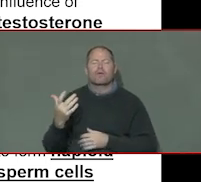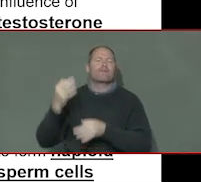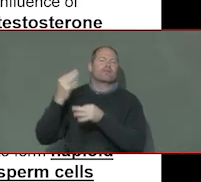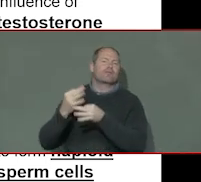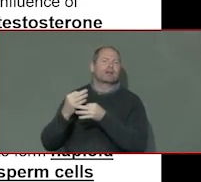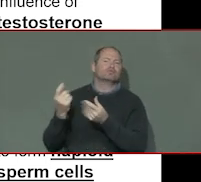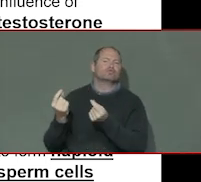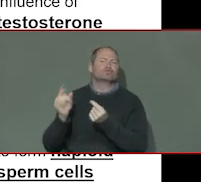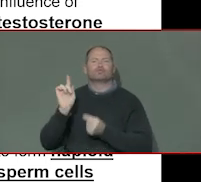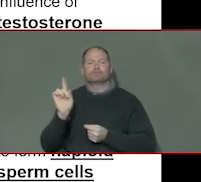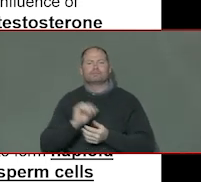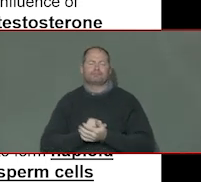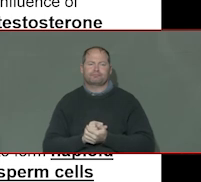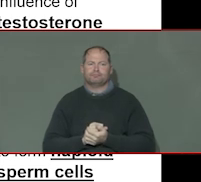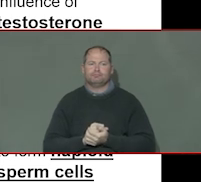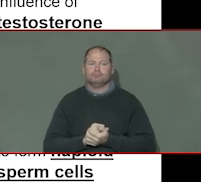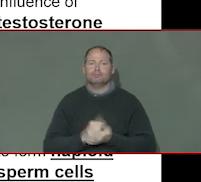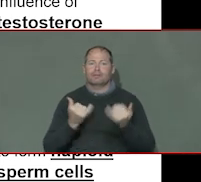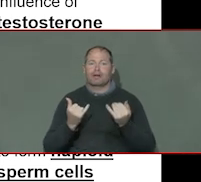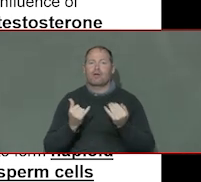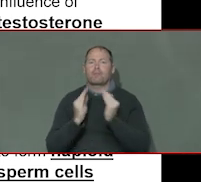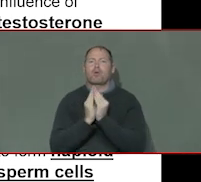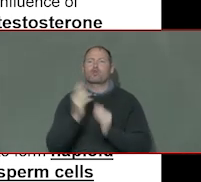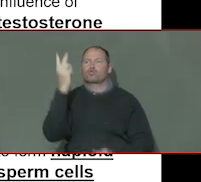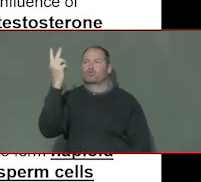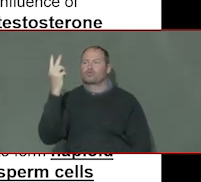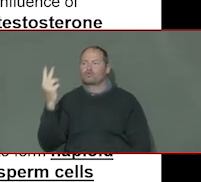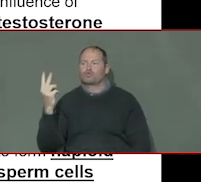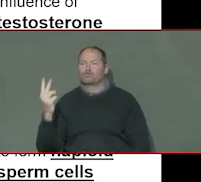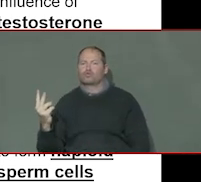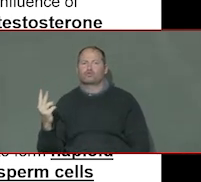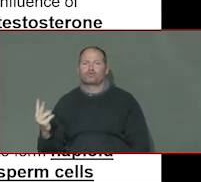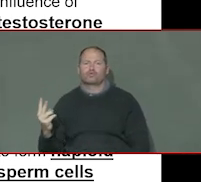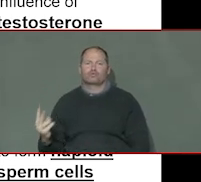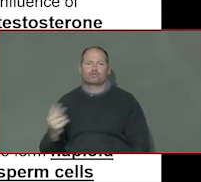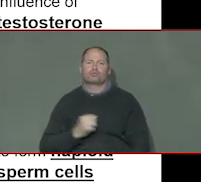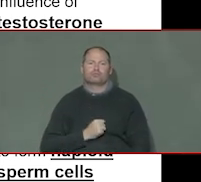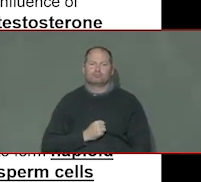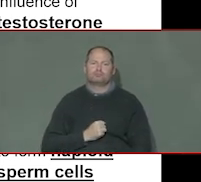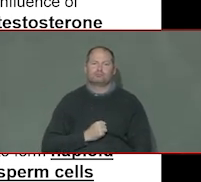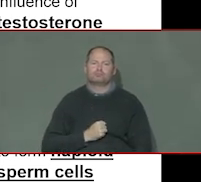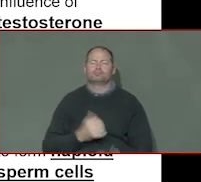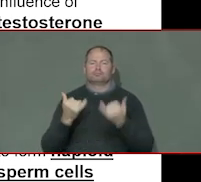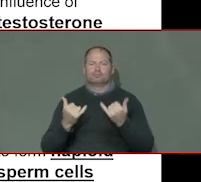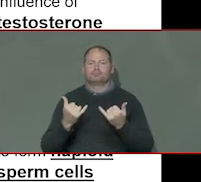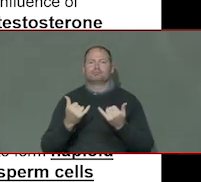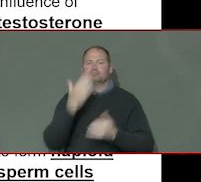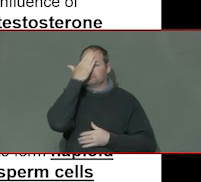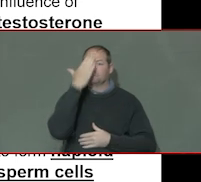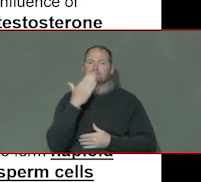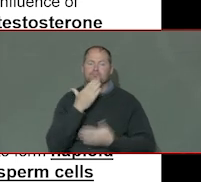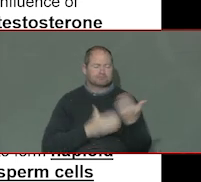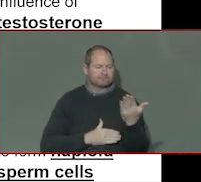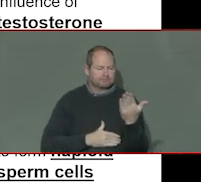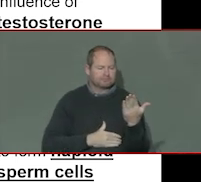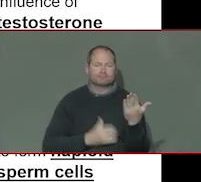function. The problem is it's 2 marks, 2 marks, 2 marks, 2 marks. So get yourself a diagram. Make sure that you